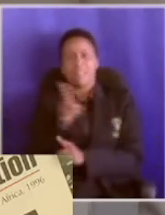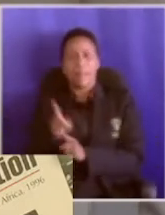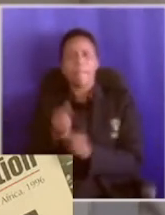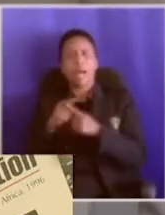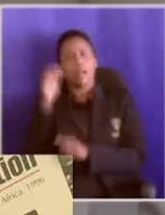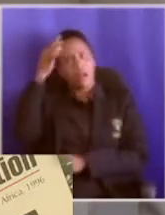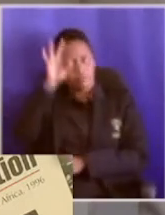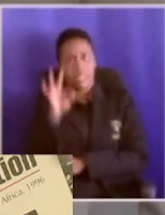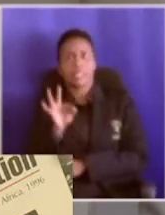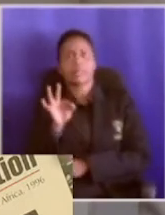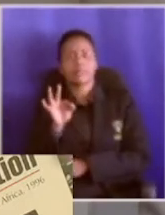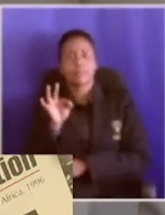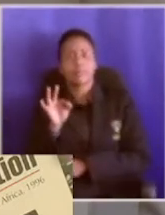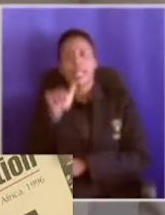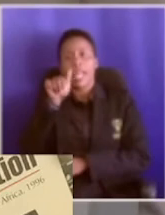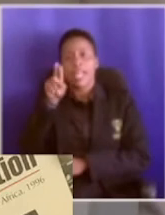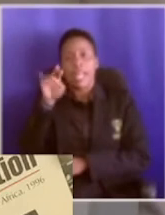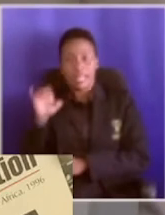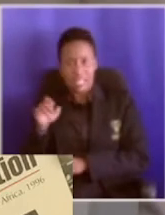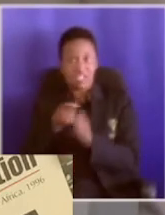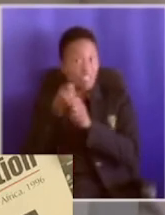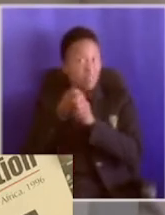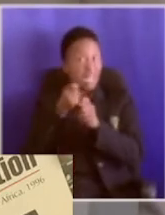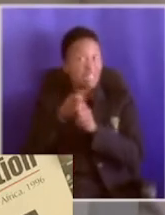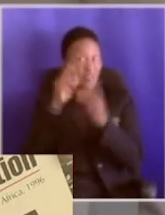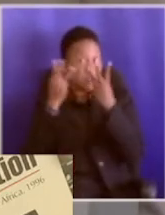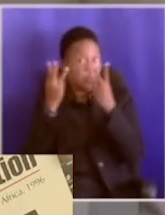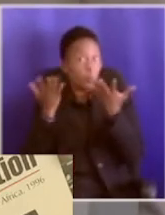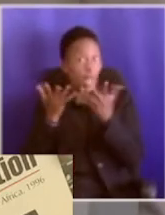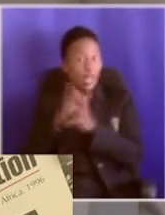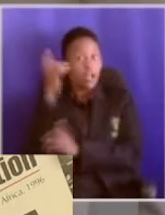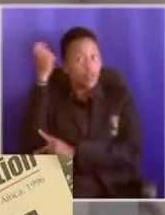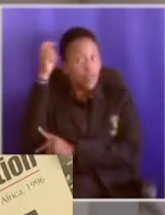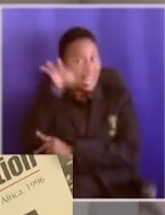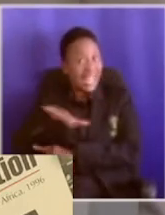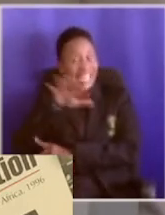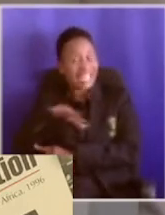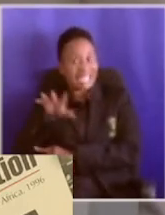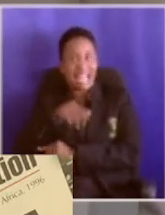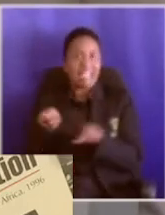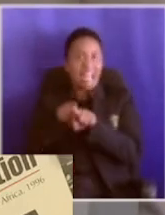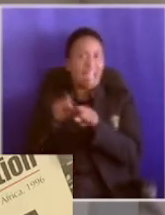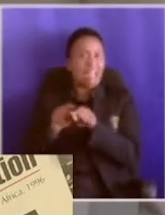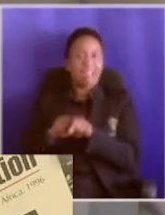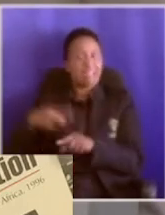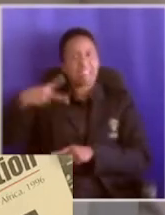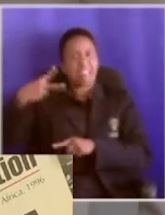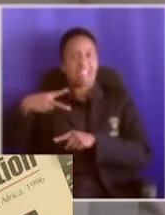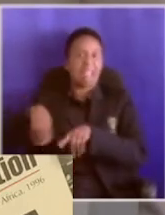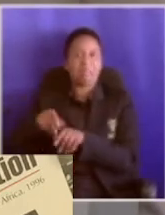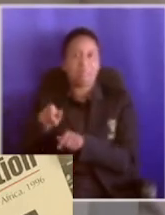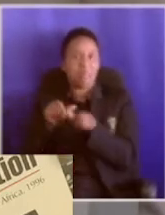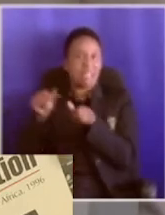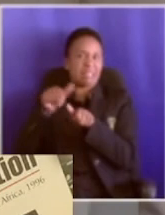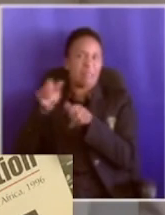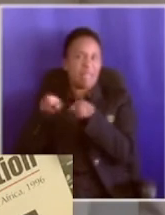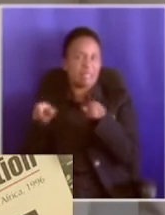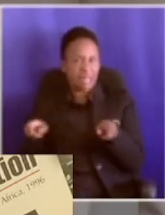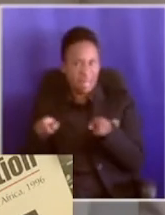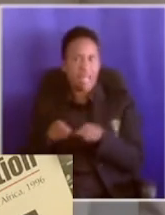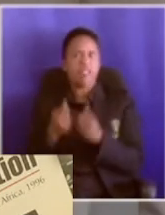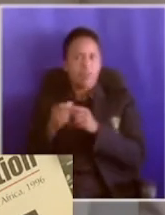state. The ANC's treatment of people in rural areas as second-class citizens by banning individuals from owning